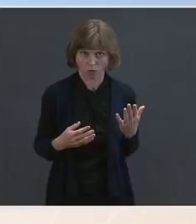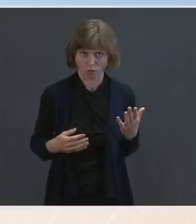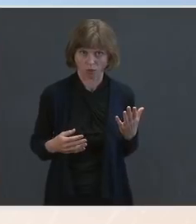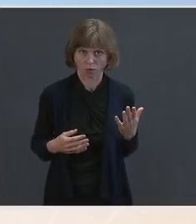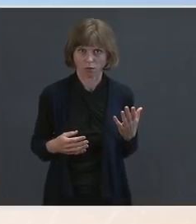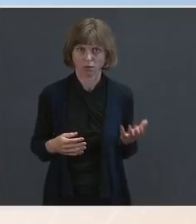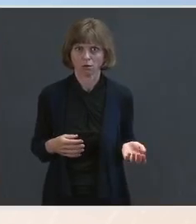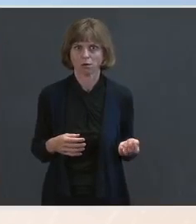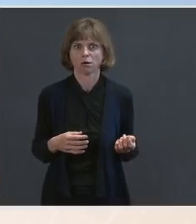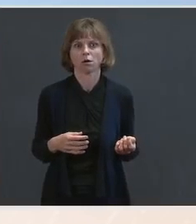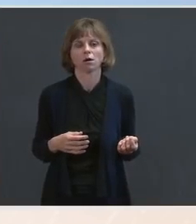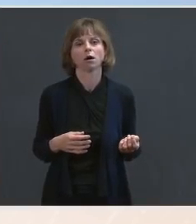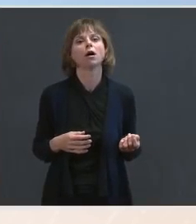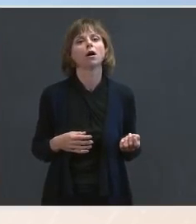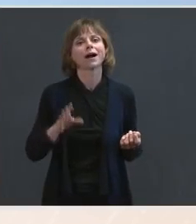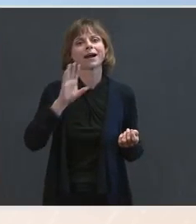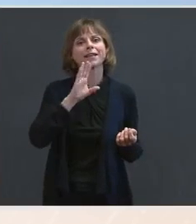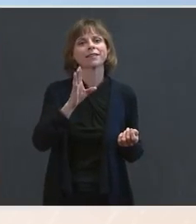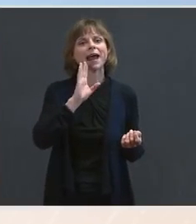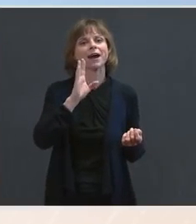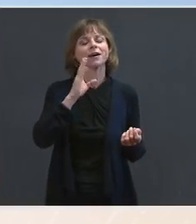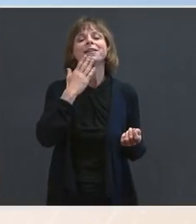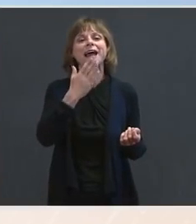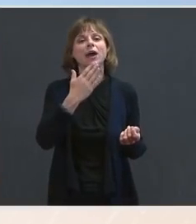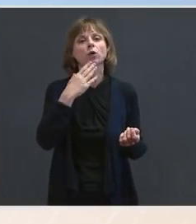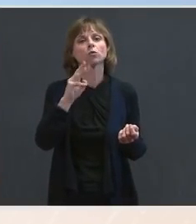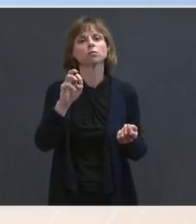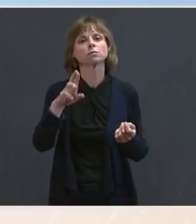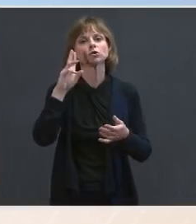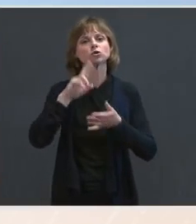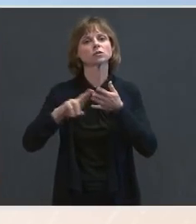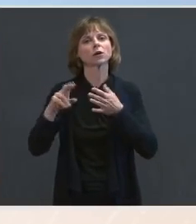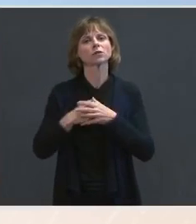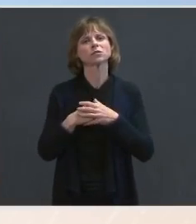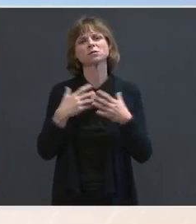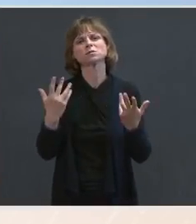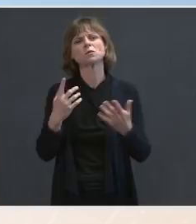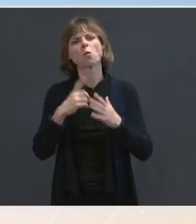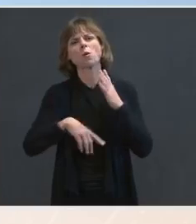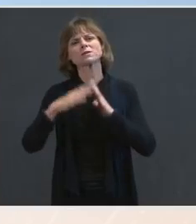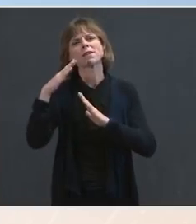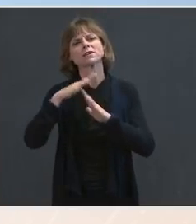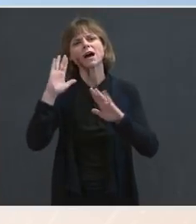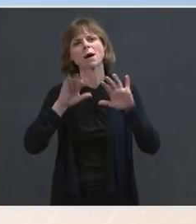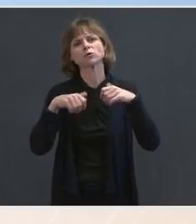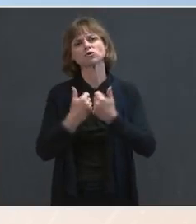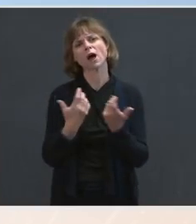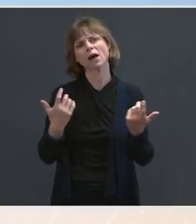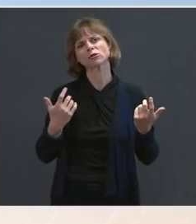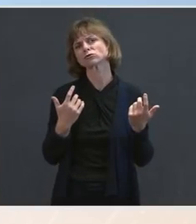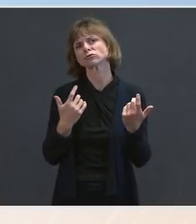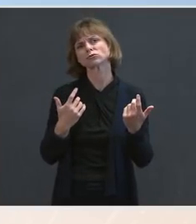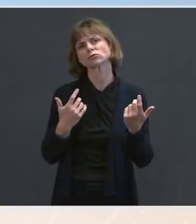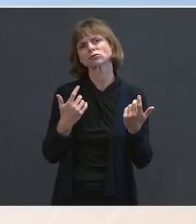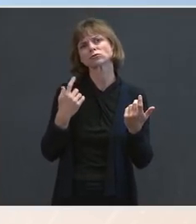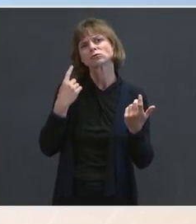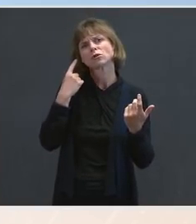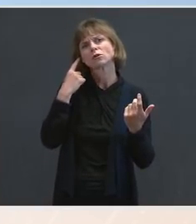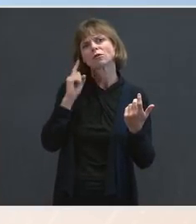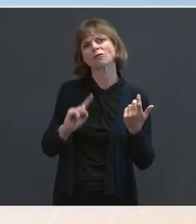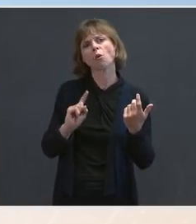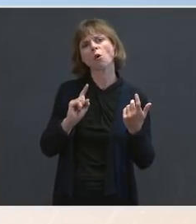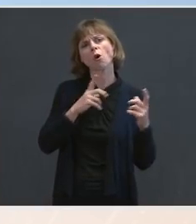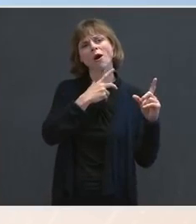Thank you. Thank you, Mr. Secretary. Can you talk about what the biggest challenges are in getting as many veterans vaccinated